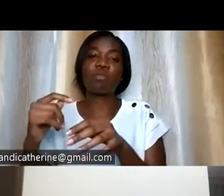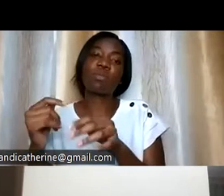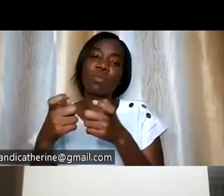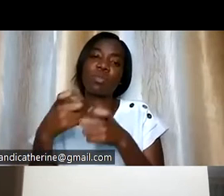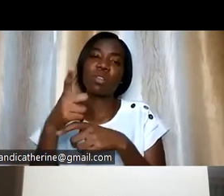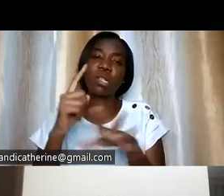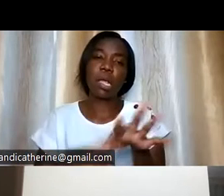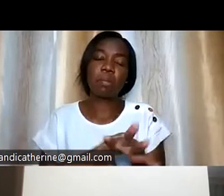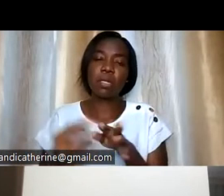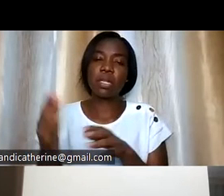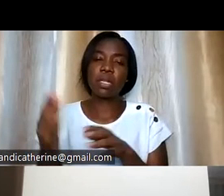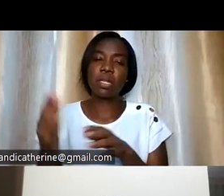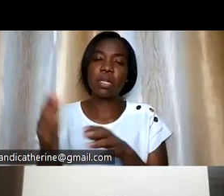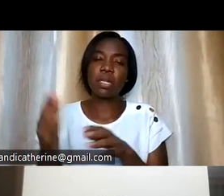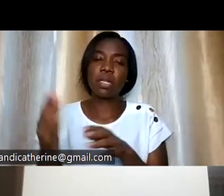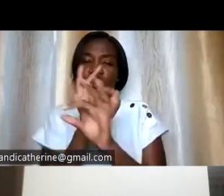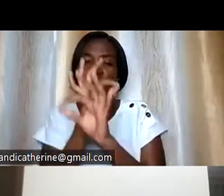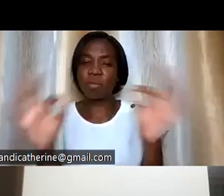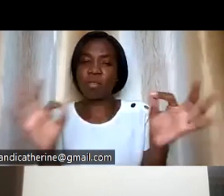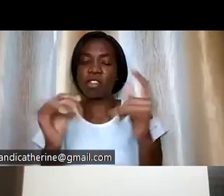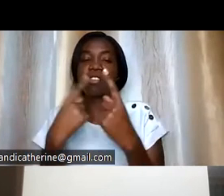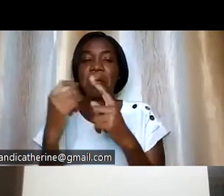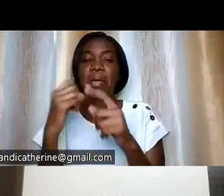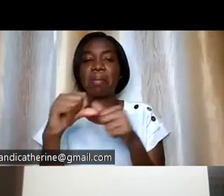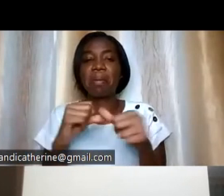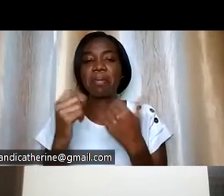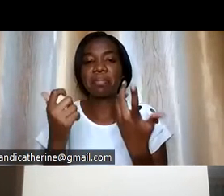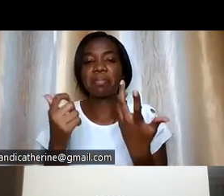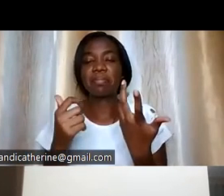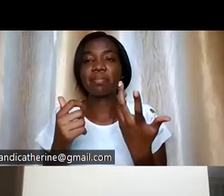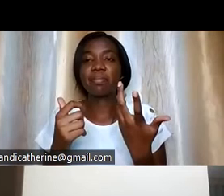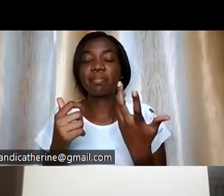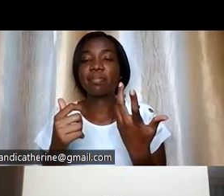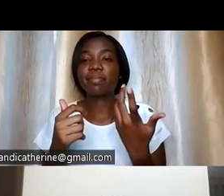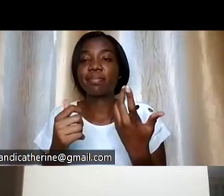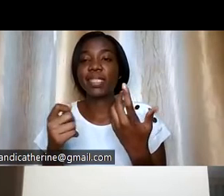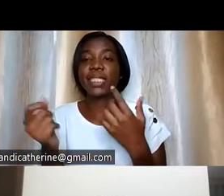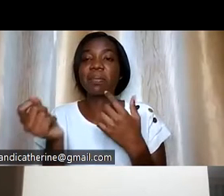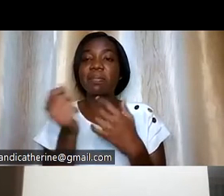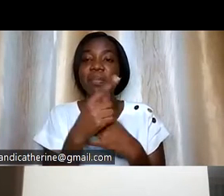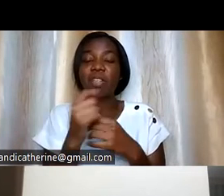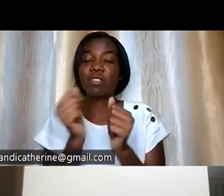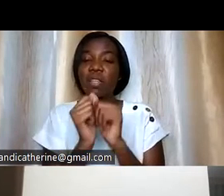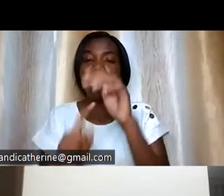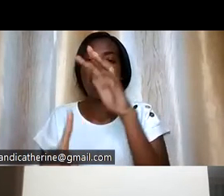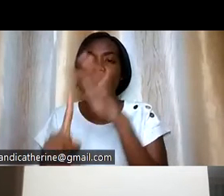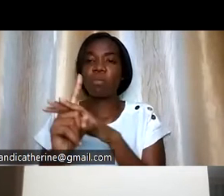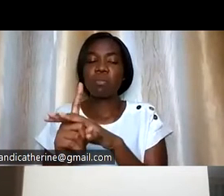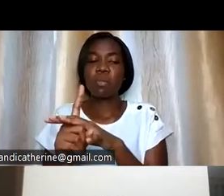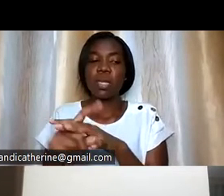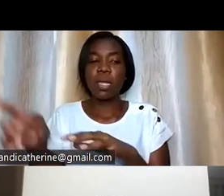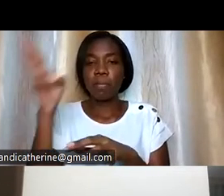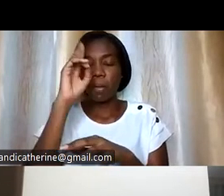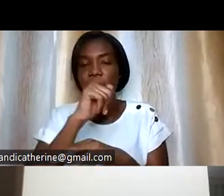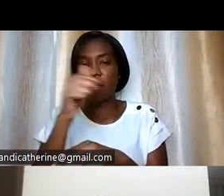in the plane, they're talking about the mask. When the masks pop up, remember never to